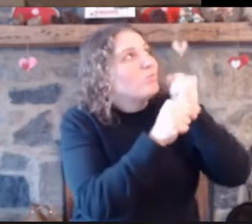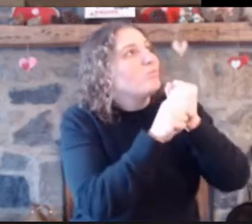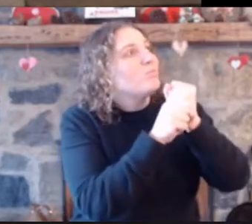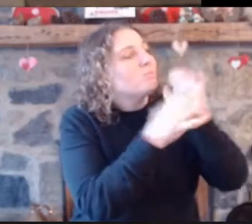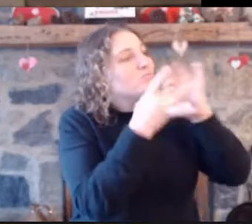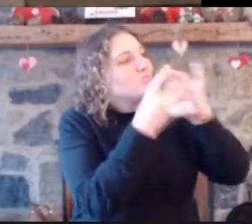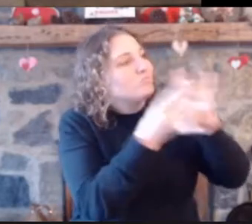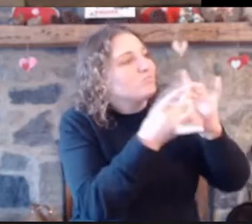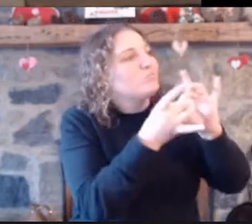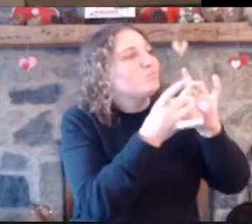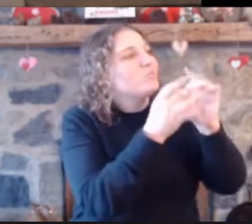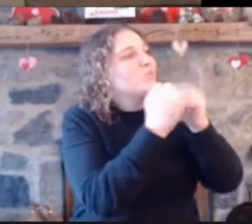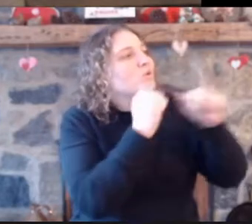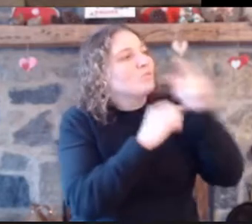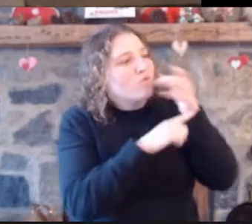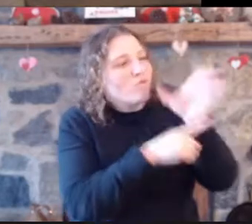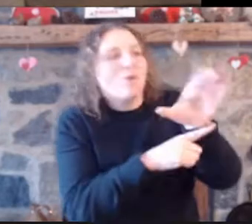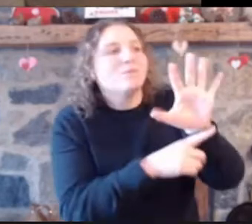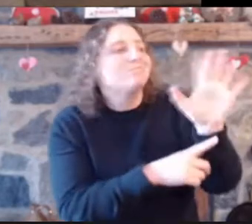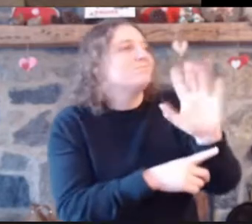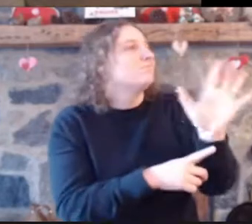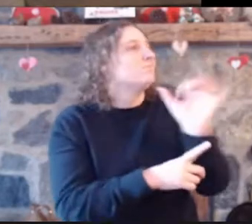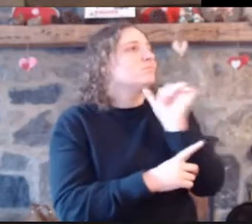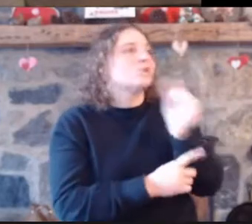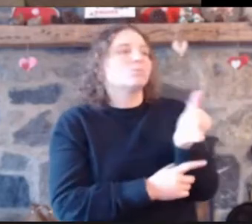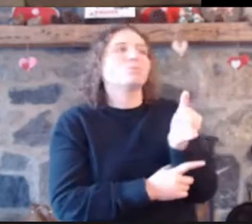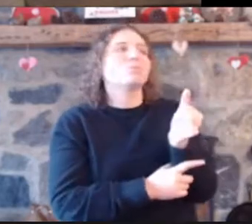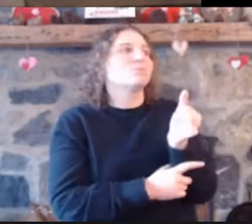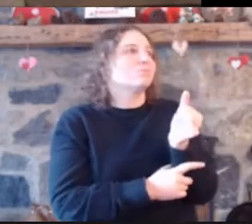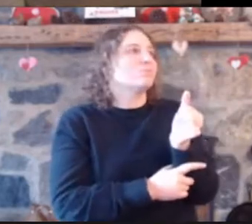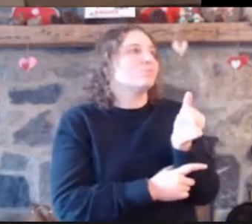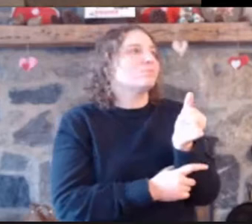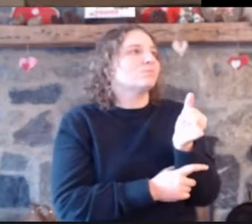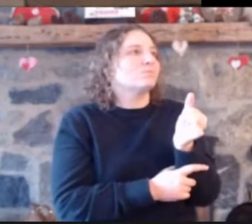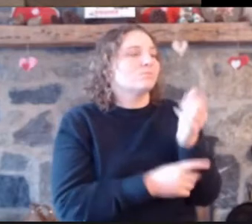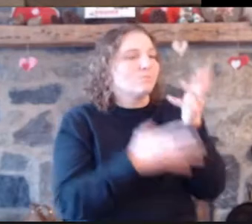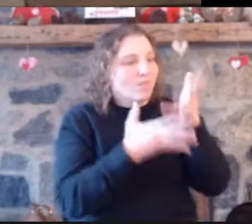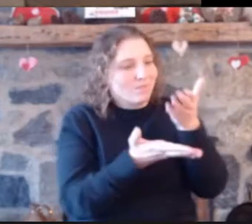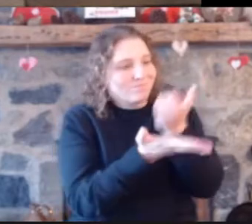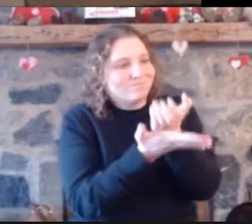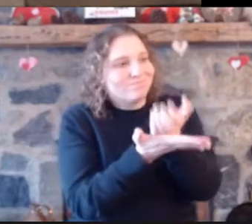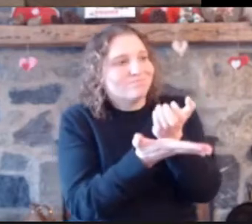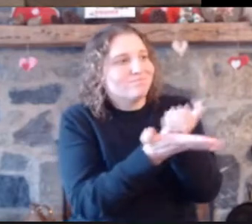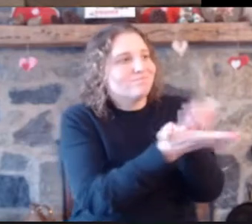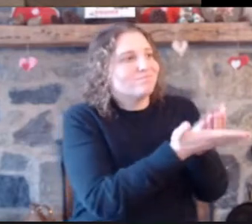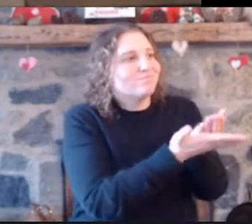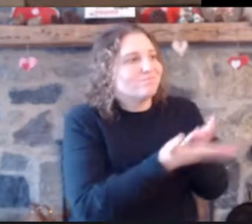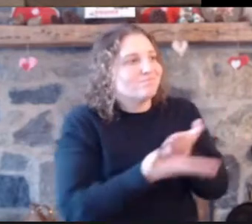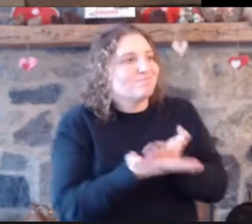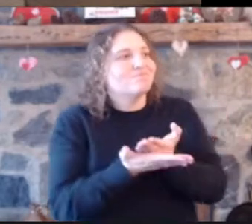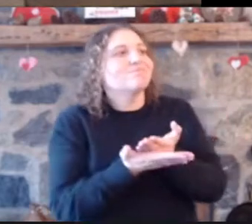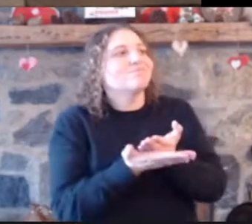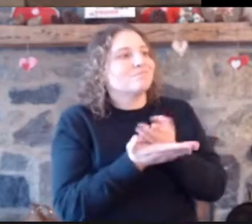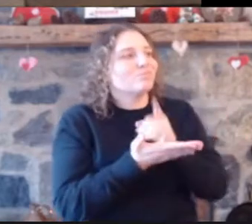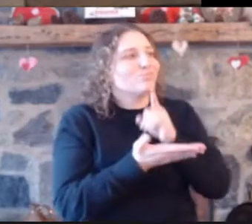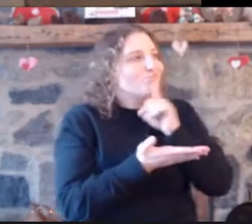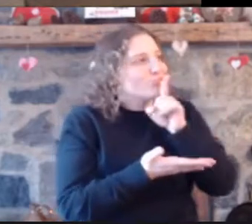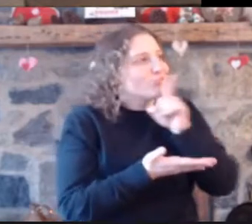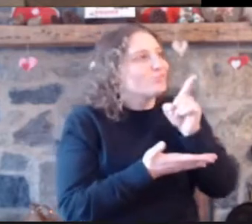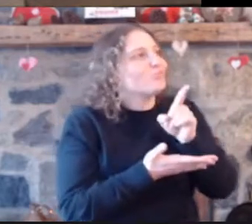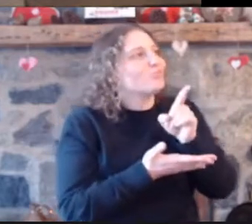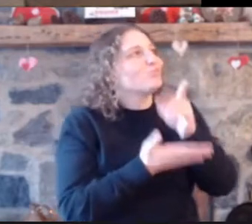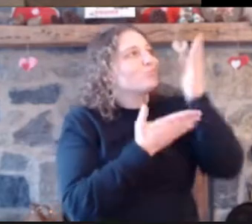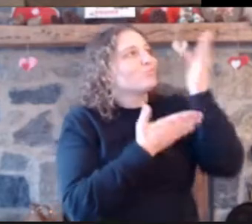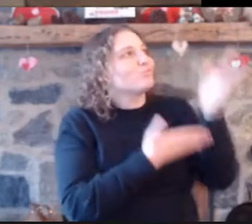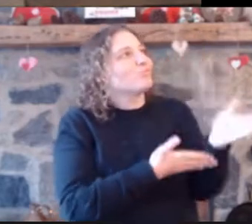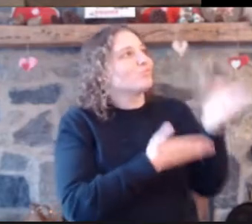you, but he will not force you. But he'll leave evidence all over the planet to convince you that